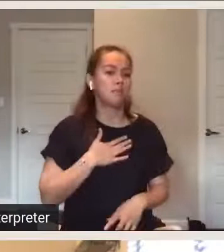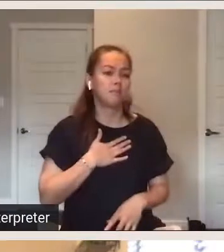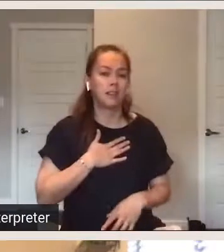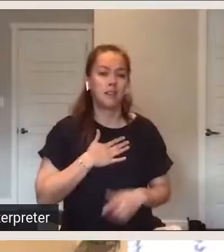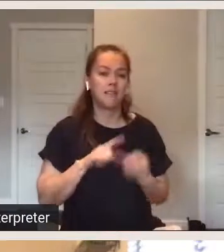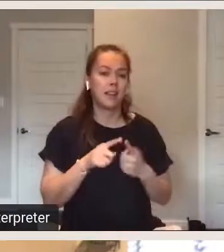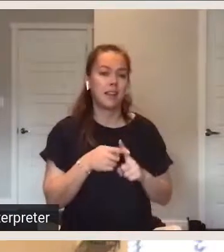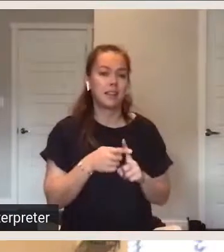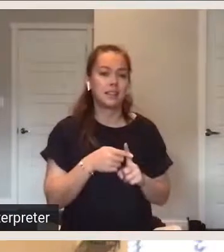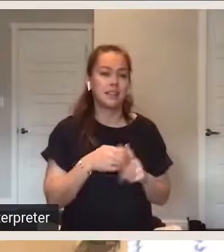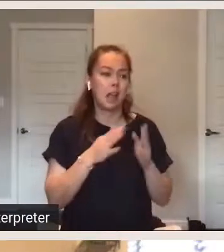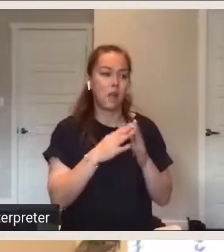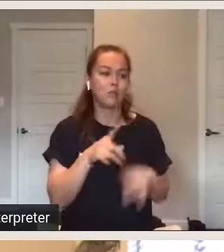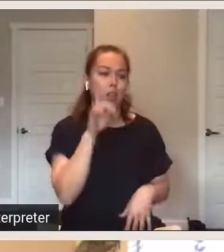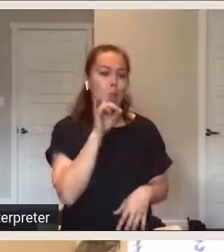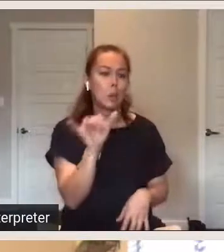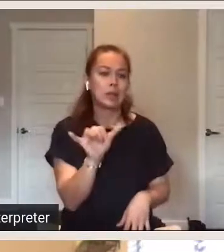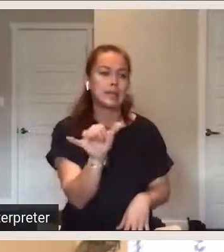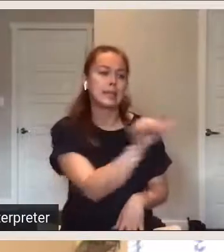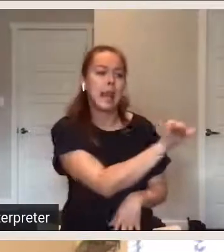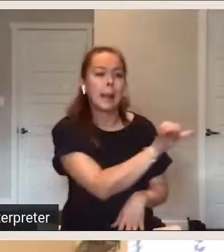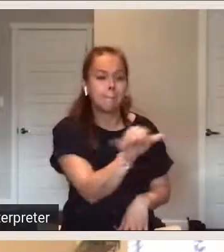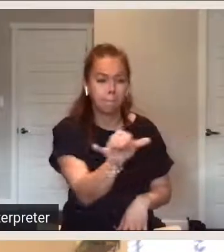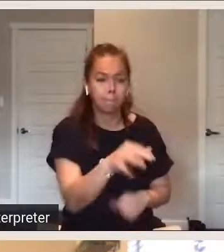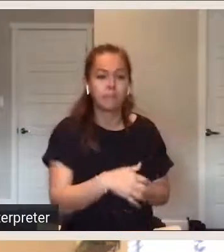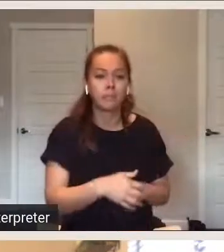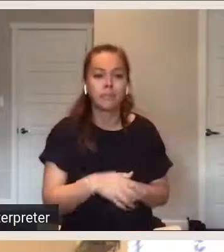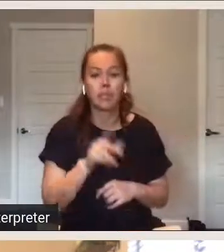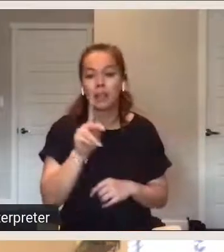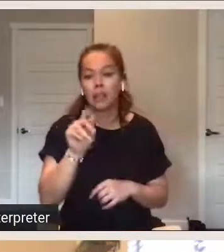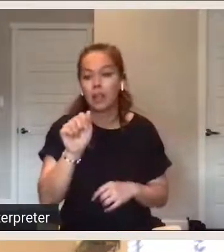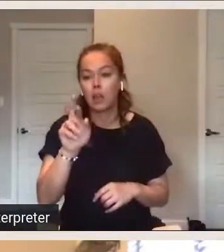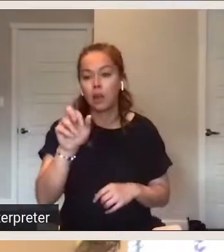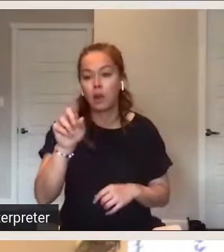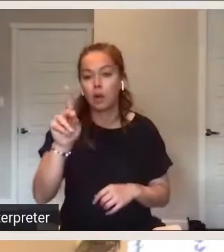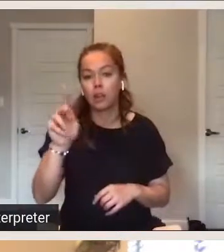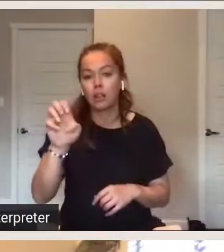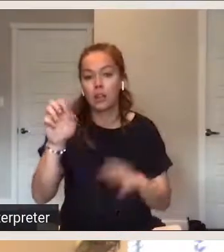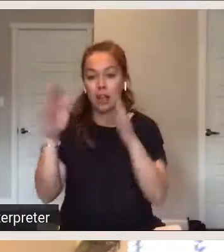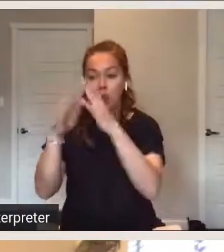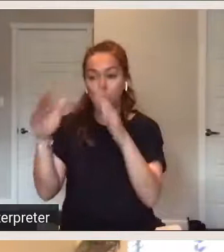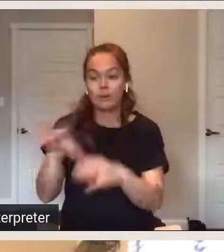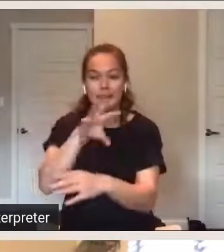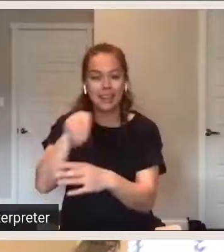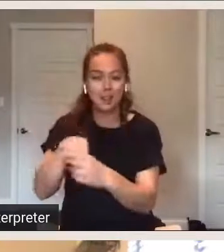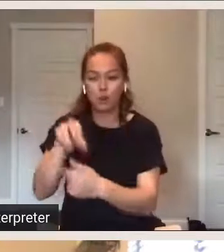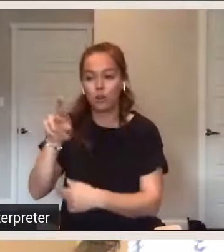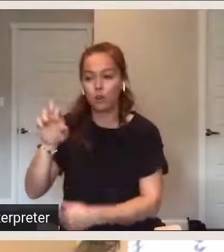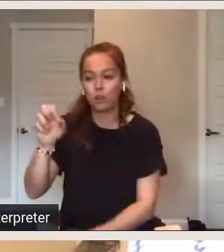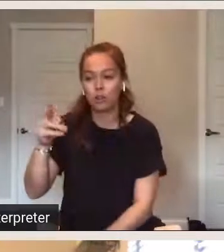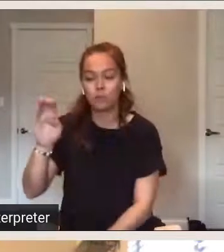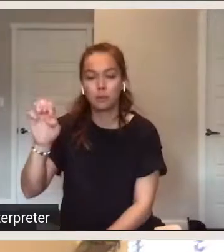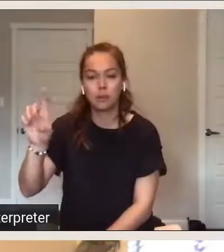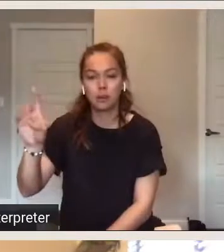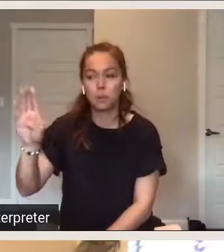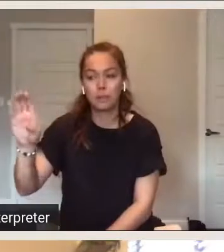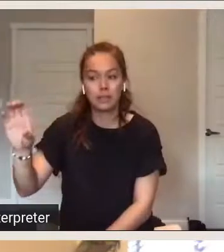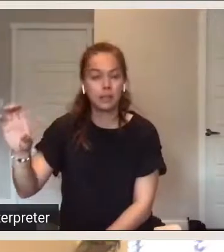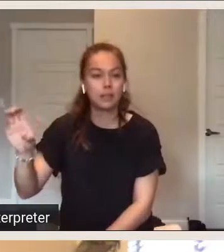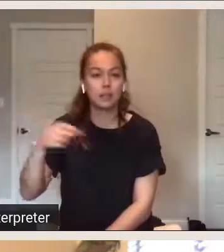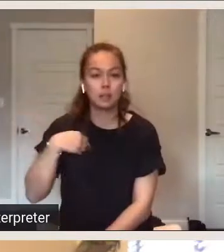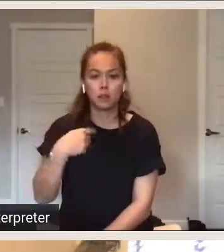like 5 or 8 in one night. They're all clustered there. And then the last house is kind